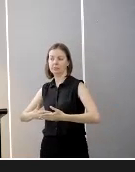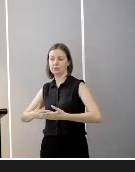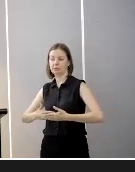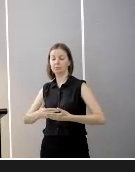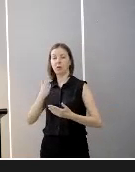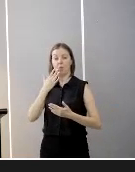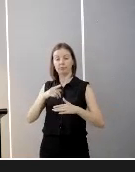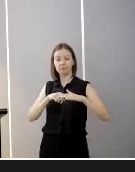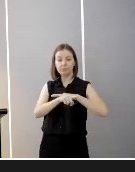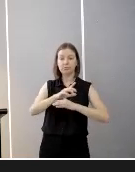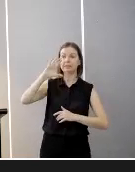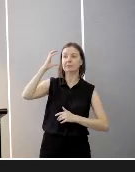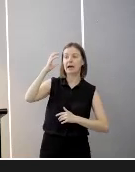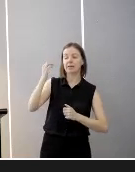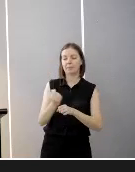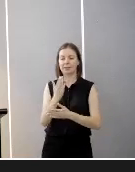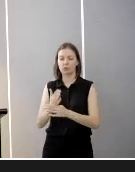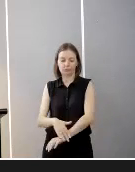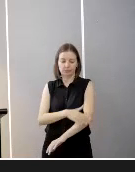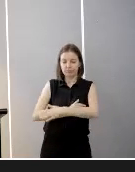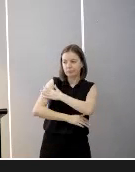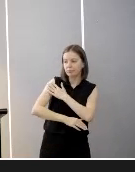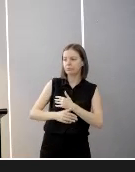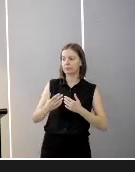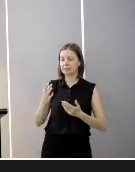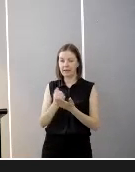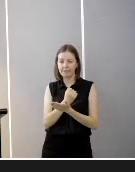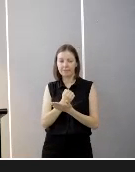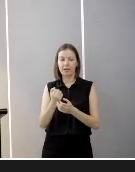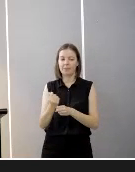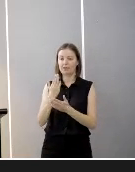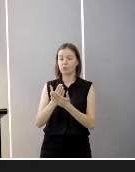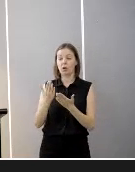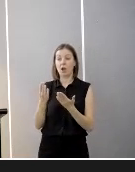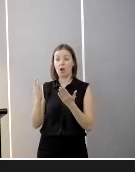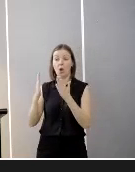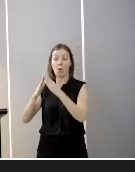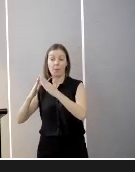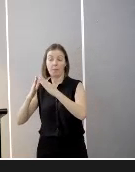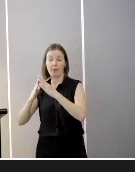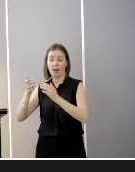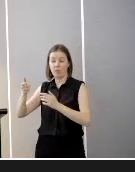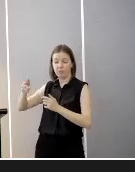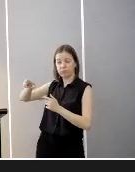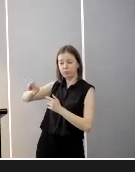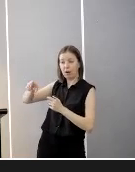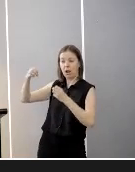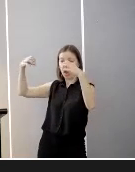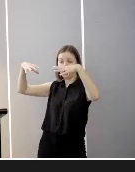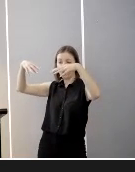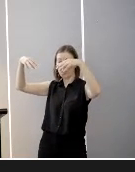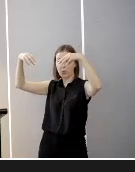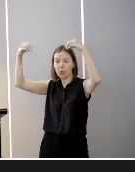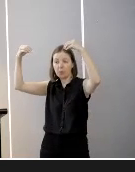during the day, being sun safe, and turn the lights down low in our home. So using things like